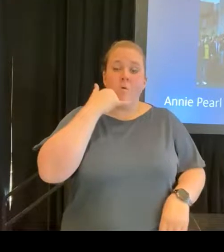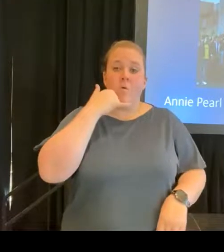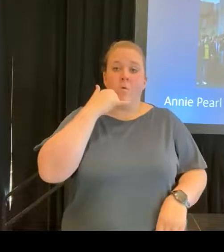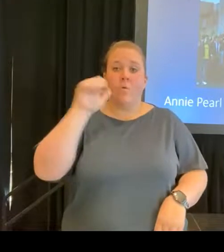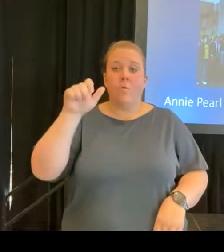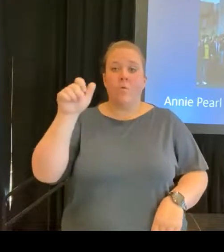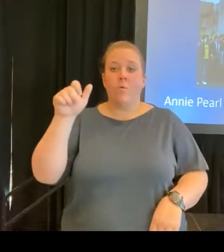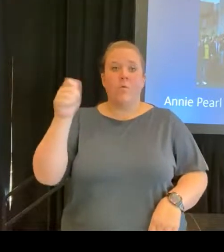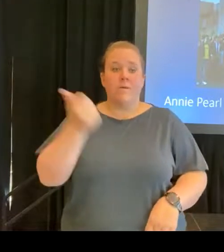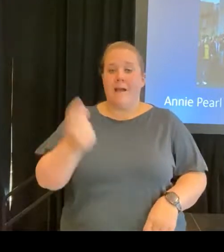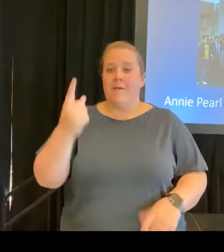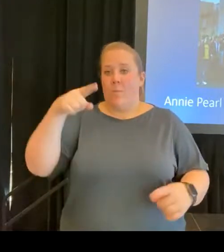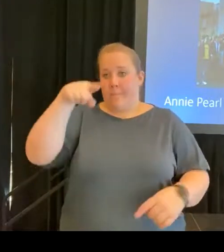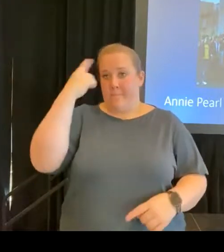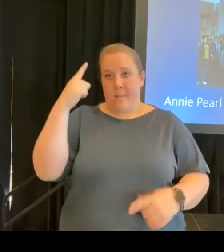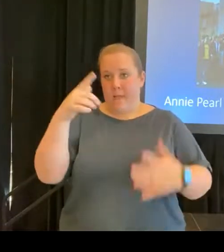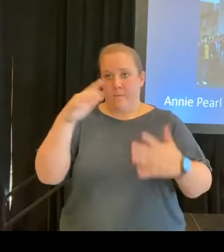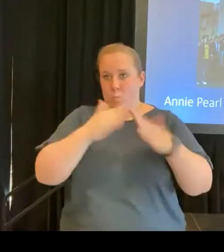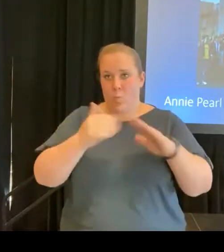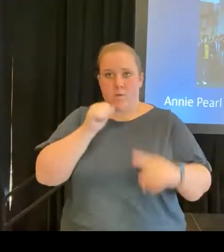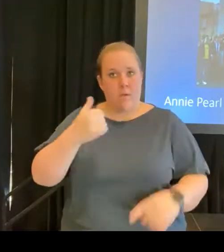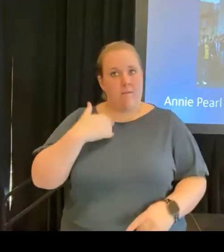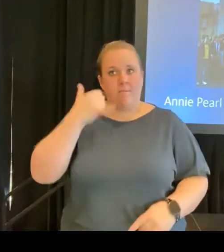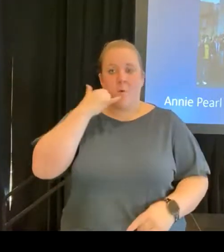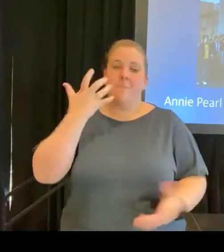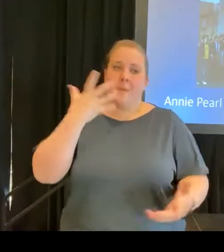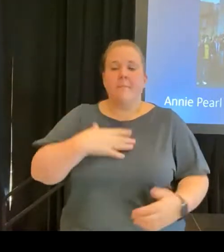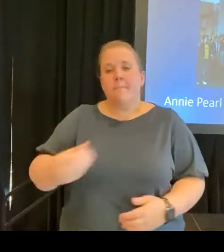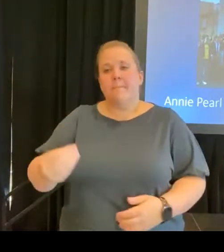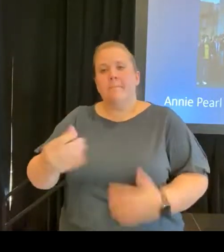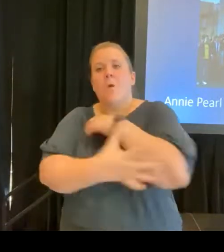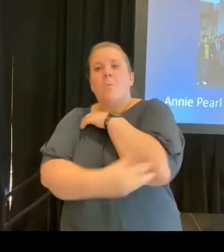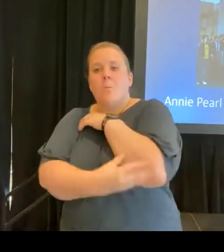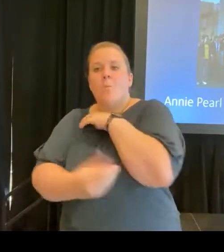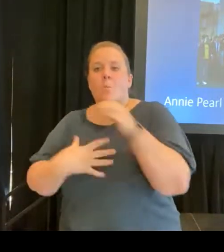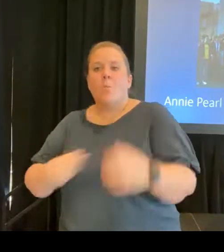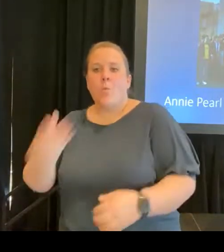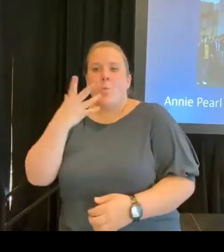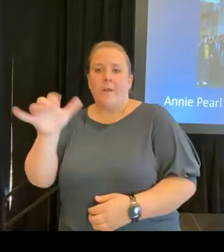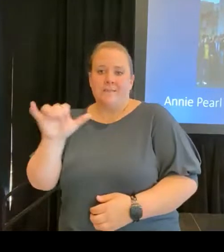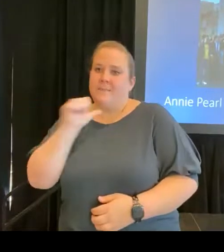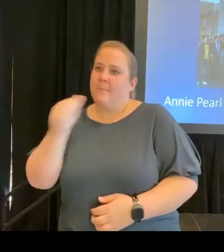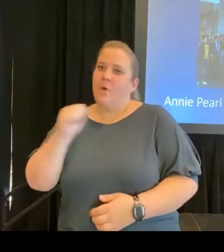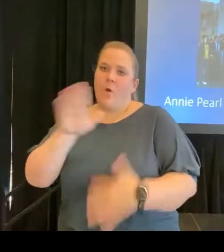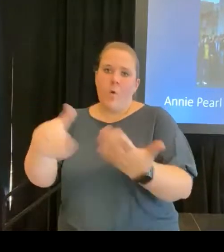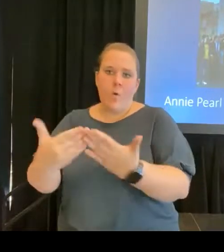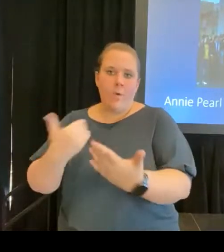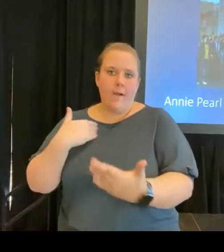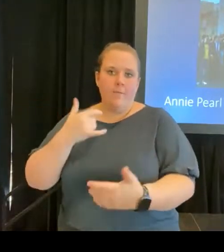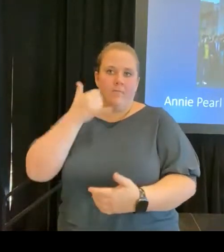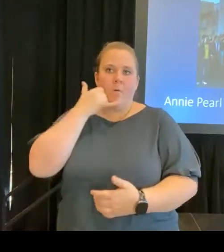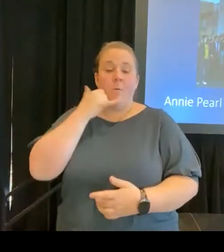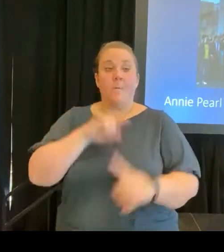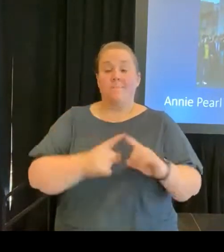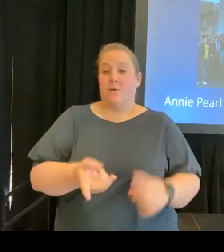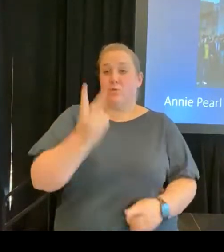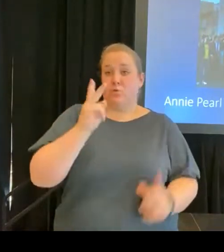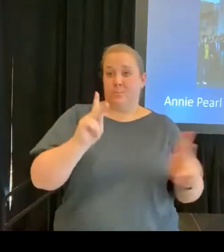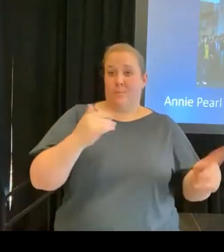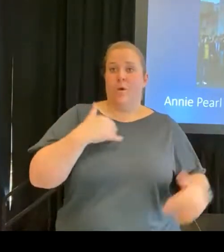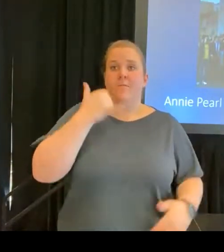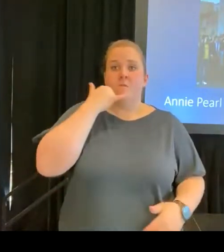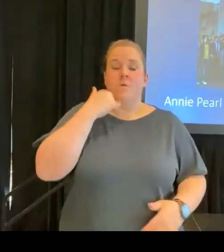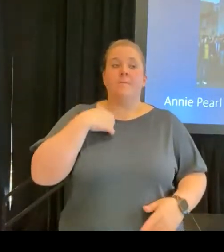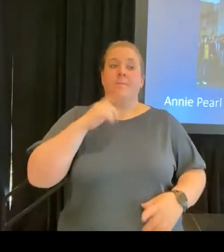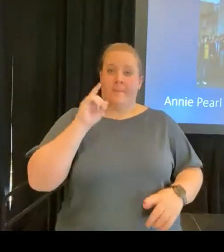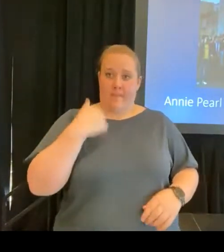in the Black community didn't have a phone, and probably in the poor white community either. But there were 2 people that had phones, and I